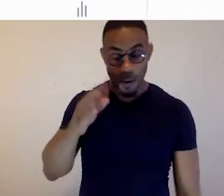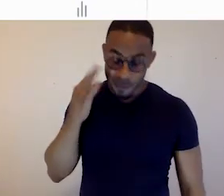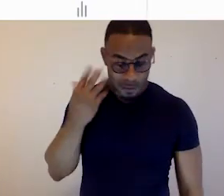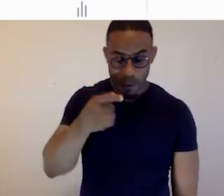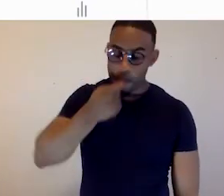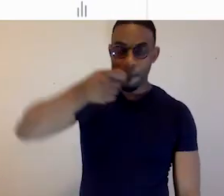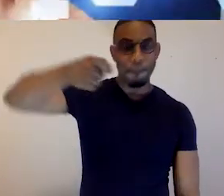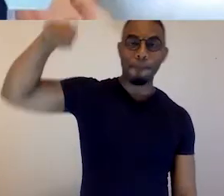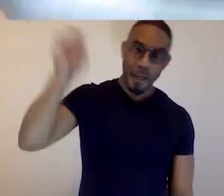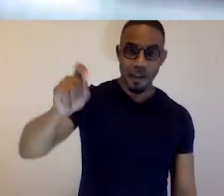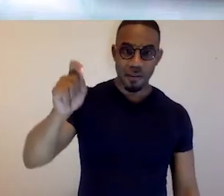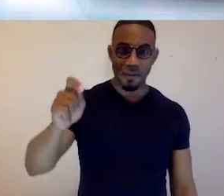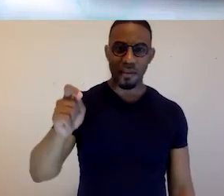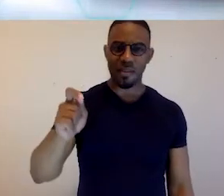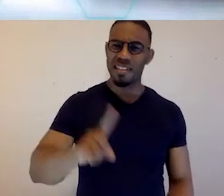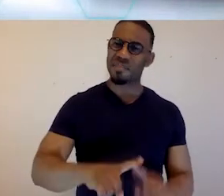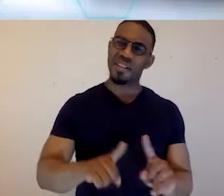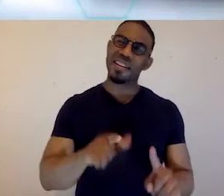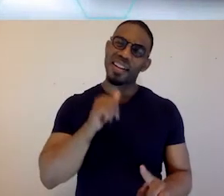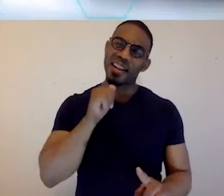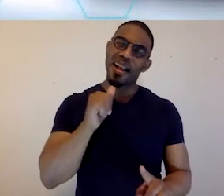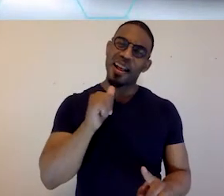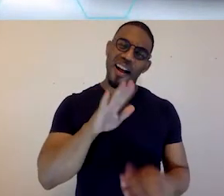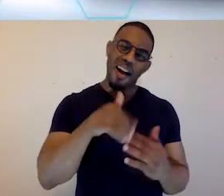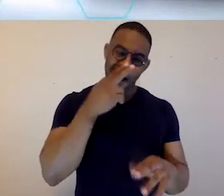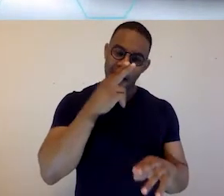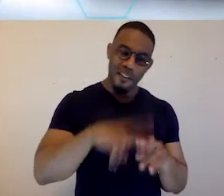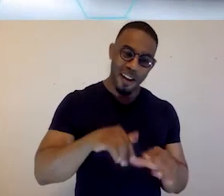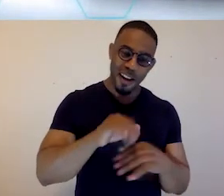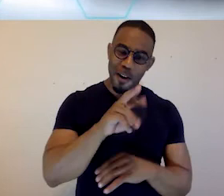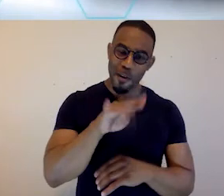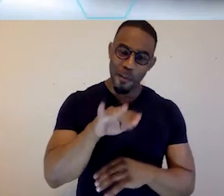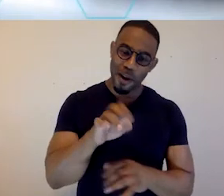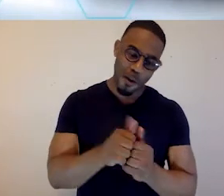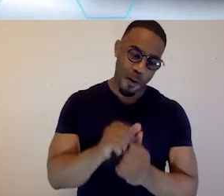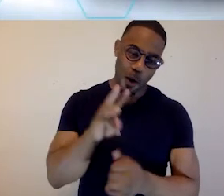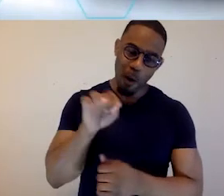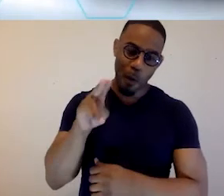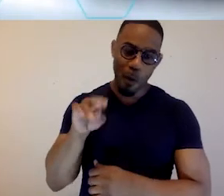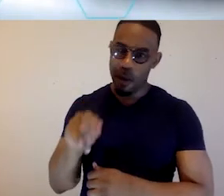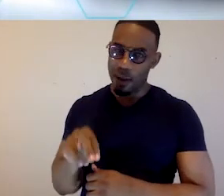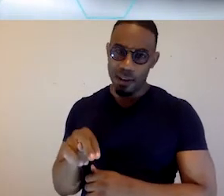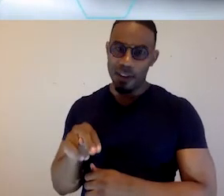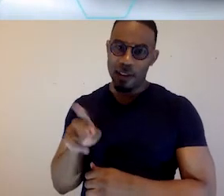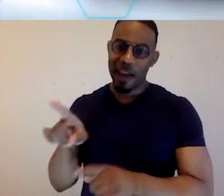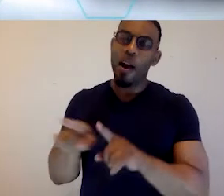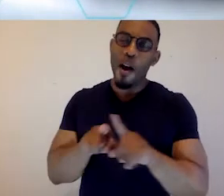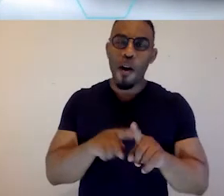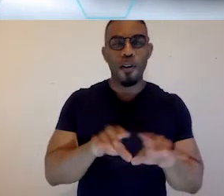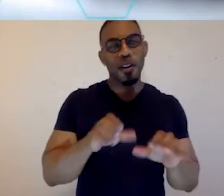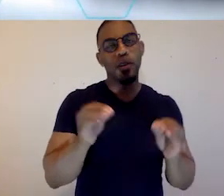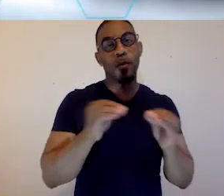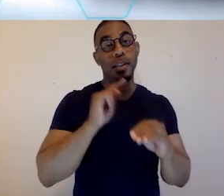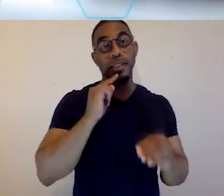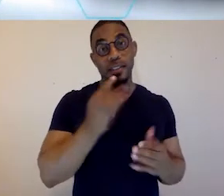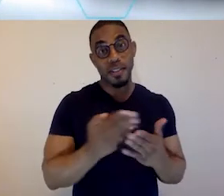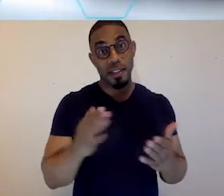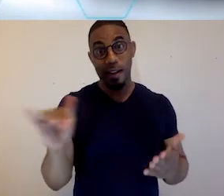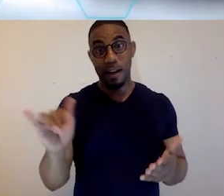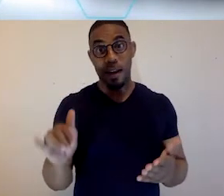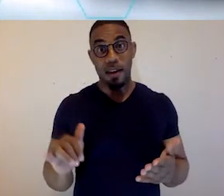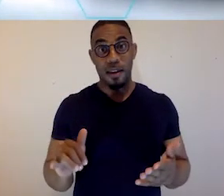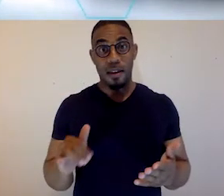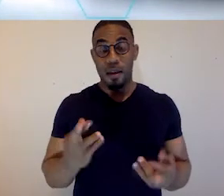hands down. But it's not all fun and brownies with Watson. Watson also does more serious things,